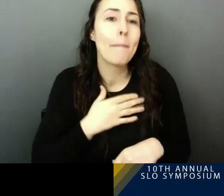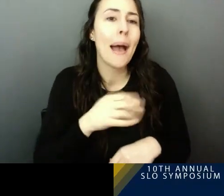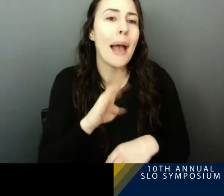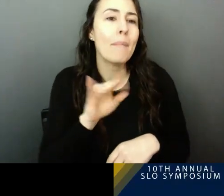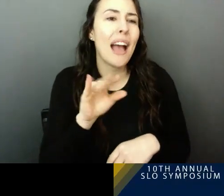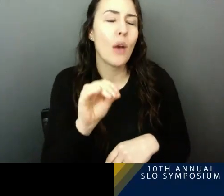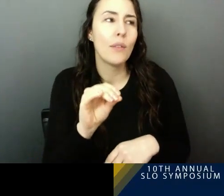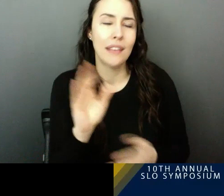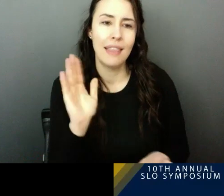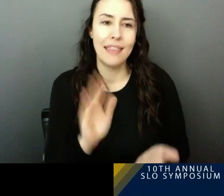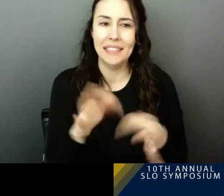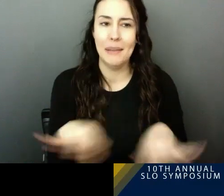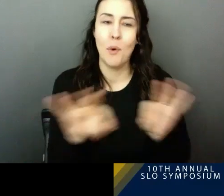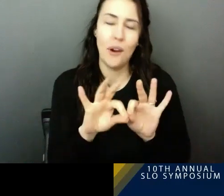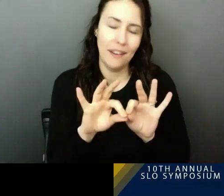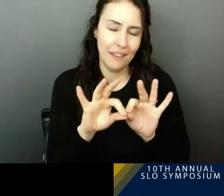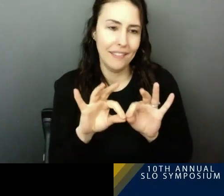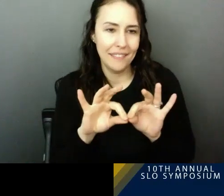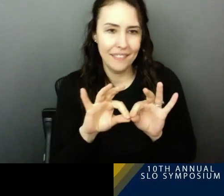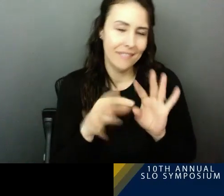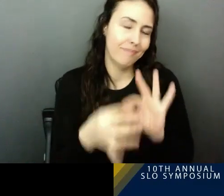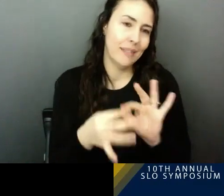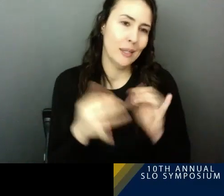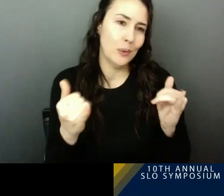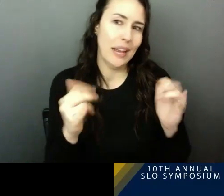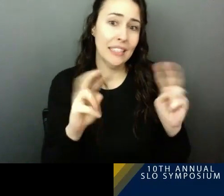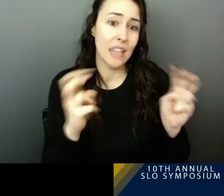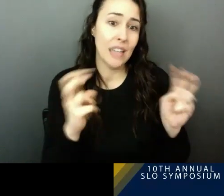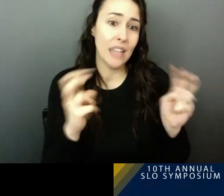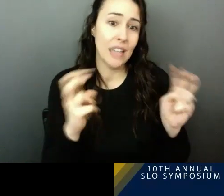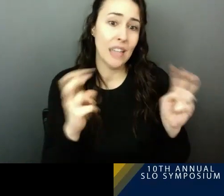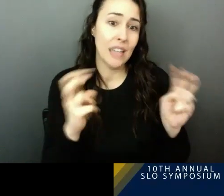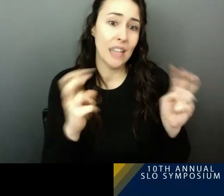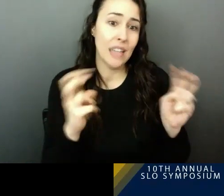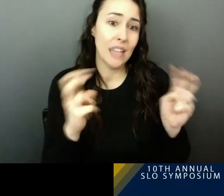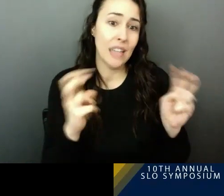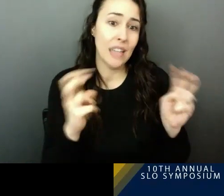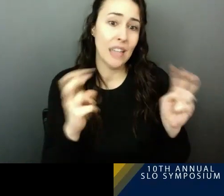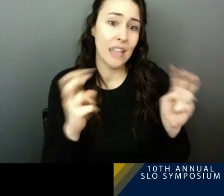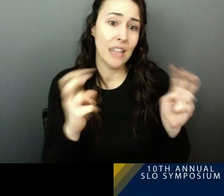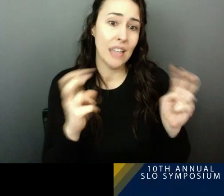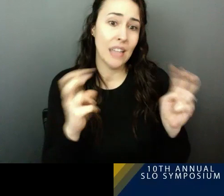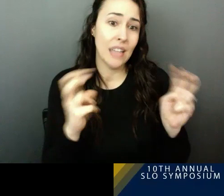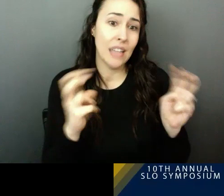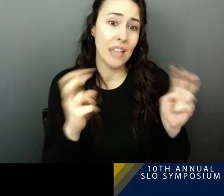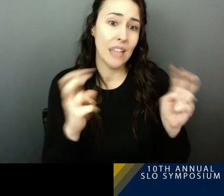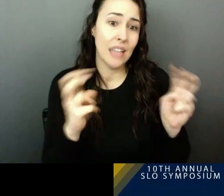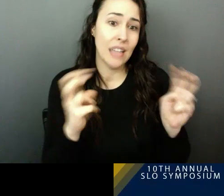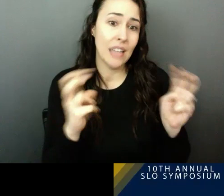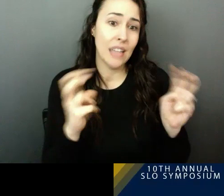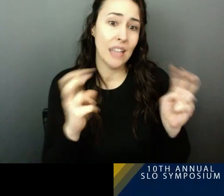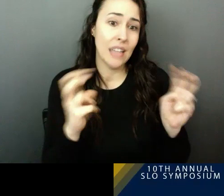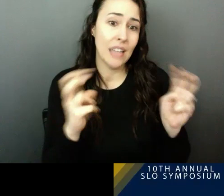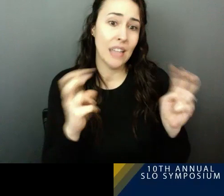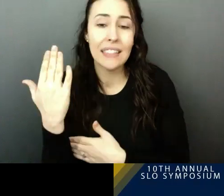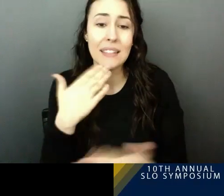important thing about today's topic. So if we good morning, everyone. I actually do have your bio, Catherine. I'm so sorry. It's I'm okay.